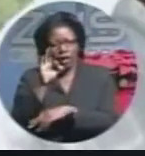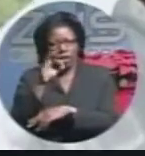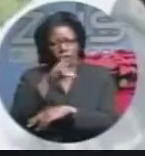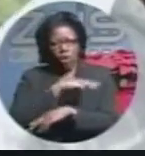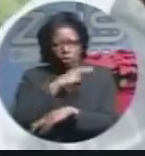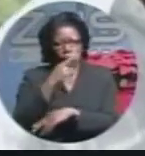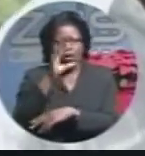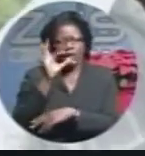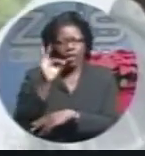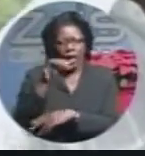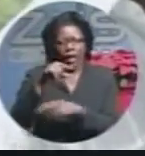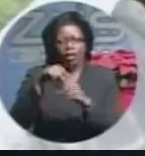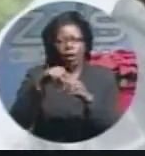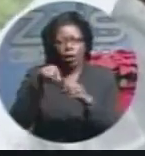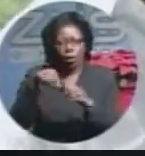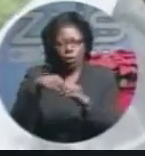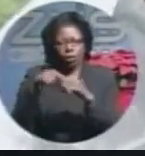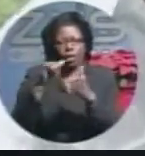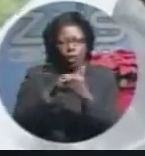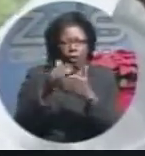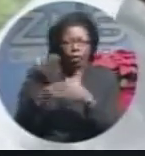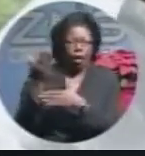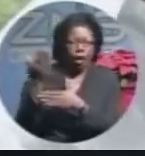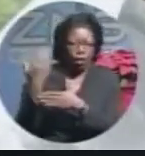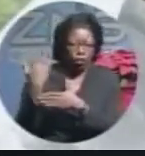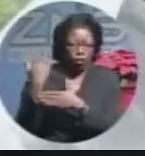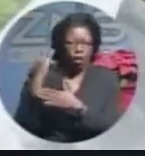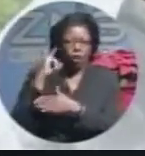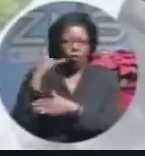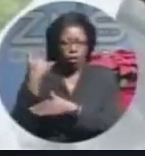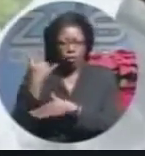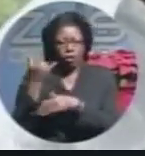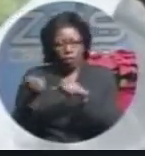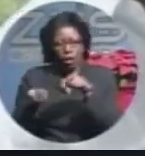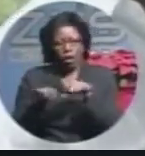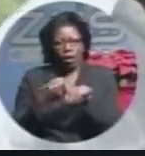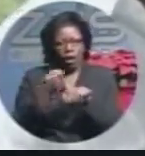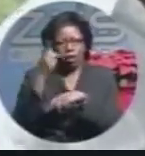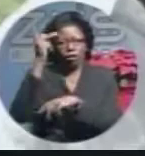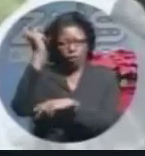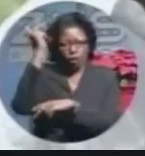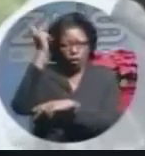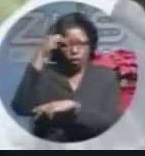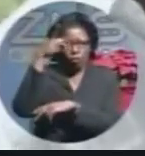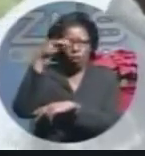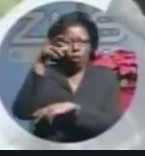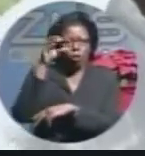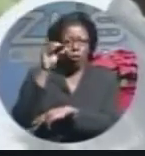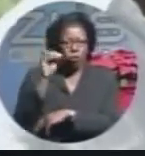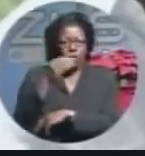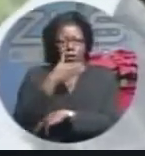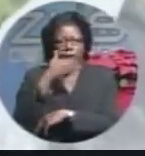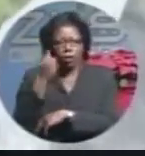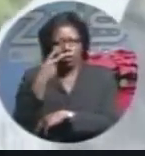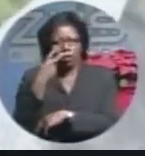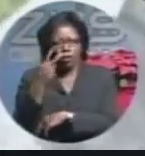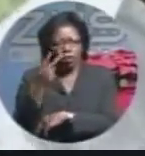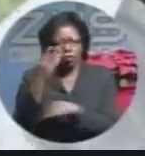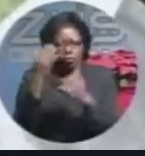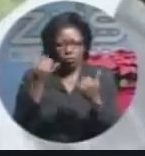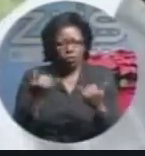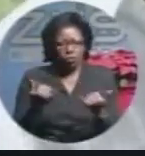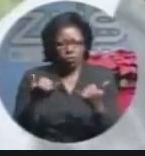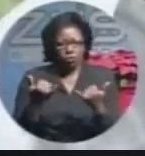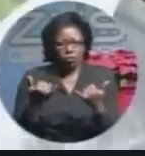Holes. Wow. That was the past. Georgette is a golf pro, one of the best that we've ever seen, and she is the present,